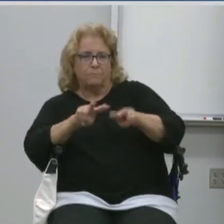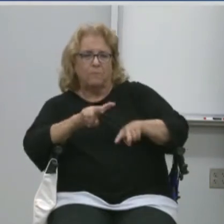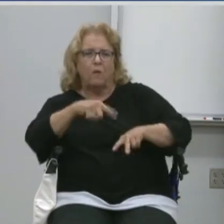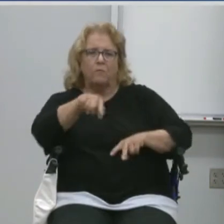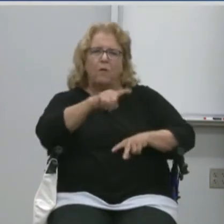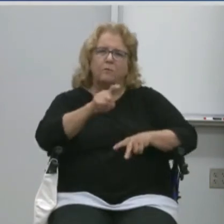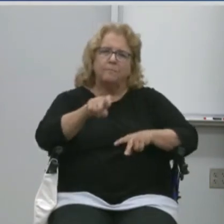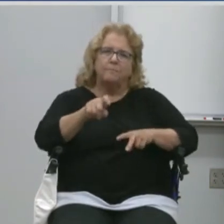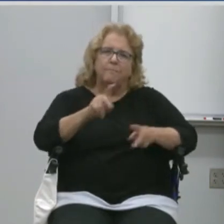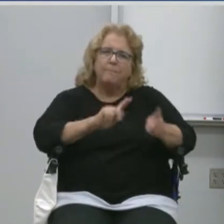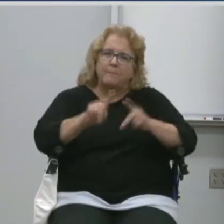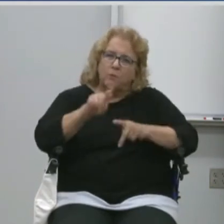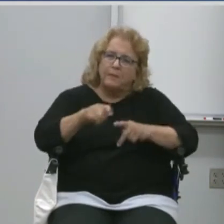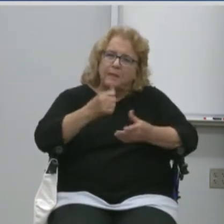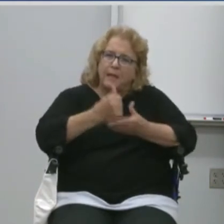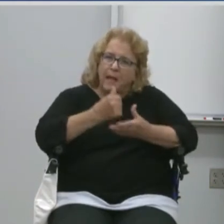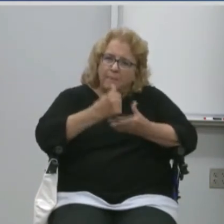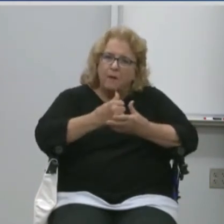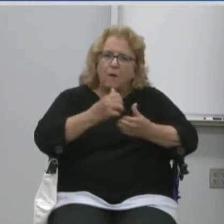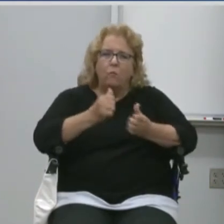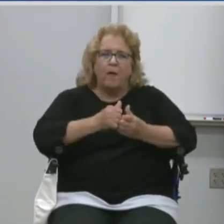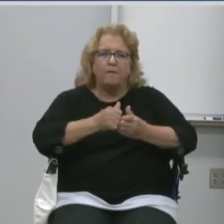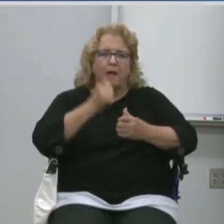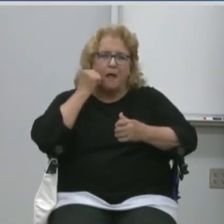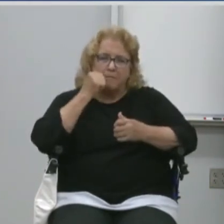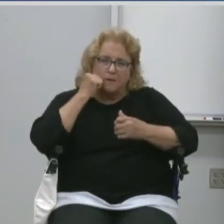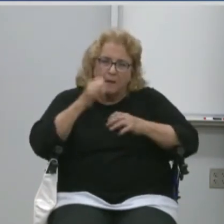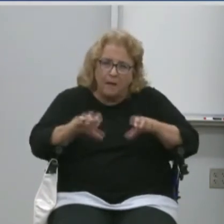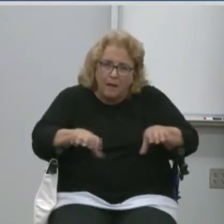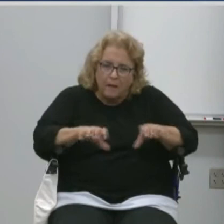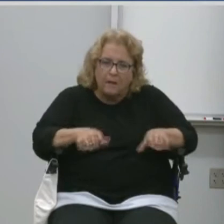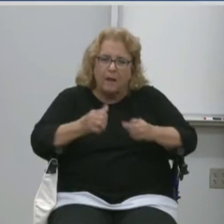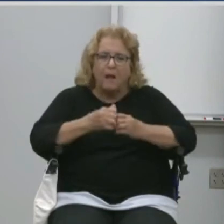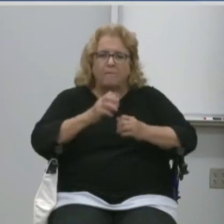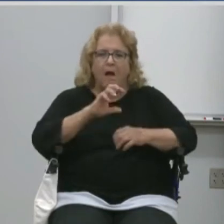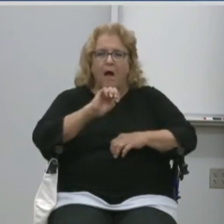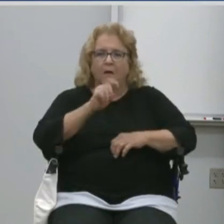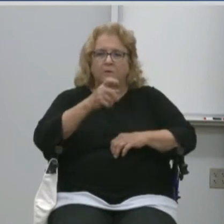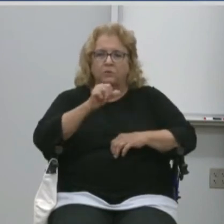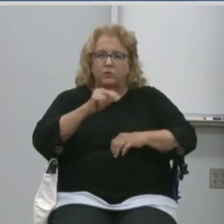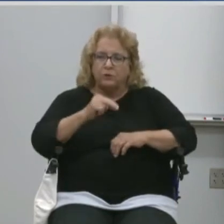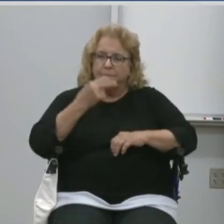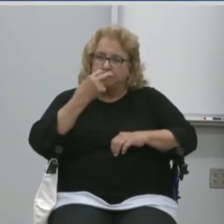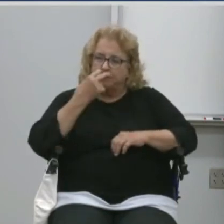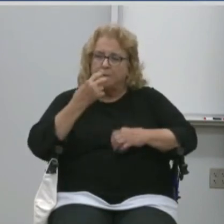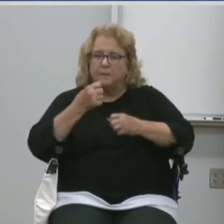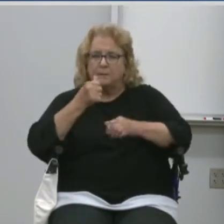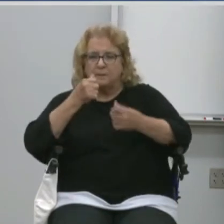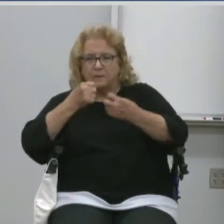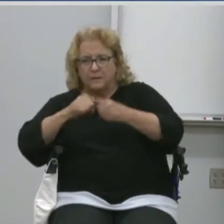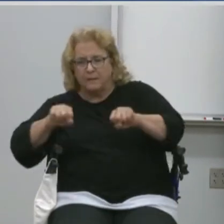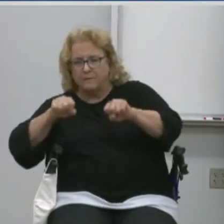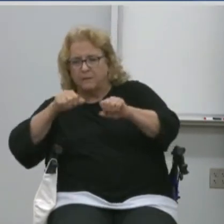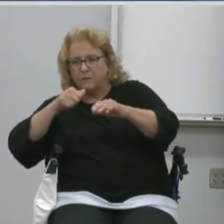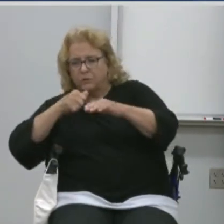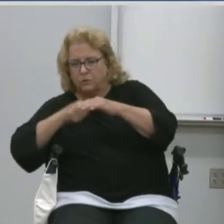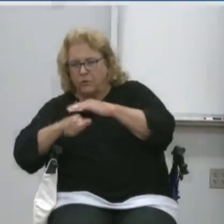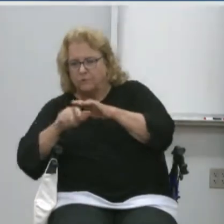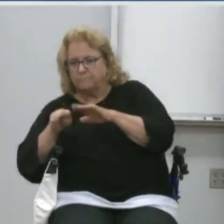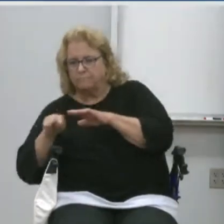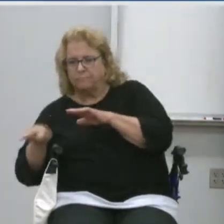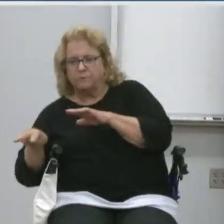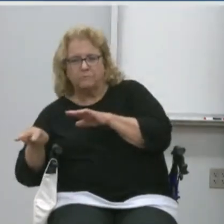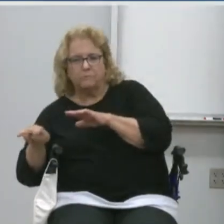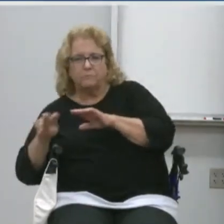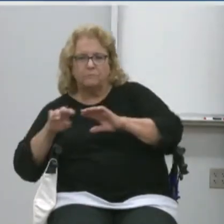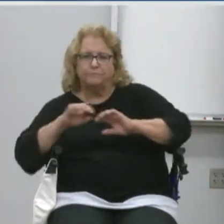individuals that need assistance with activities of daily living, they have those oxygen concentrators. They can safely shelter, plugging those in. But again, there's